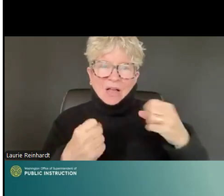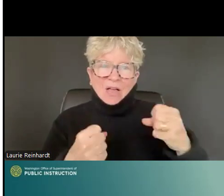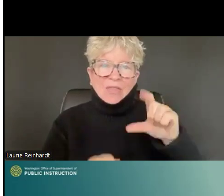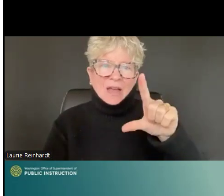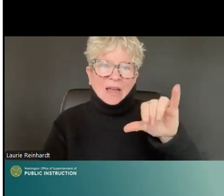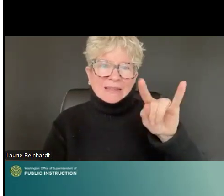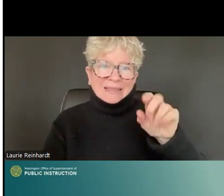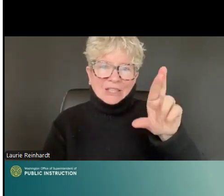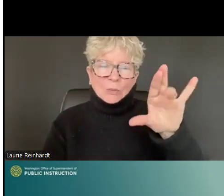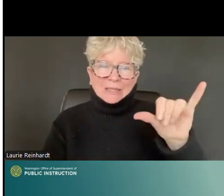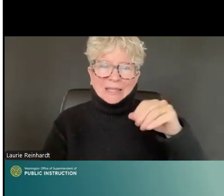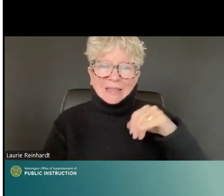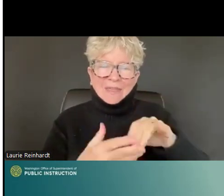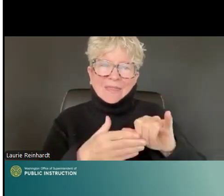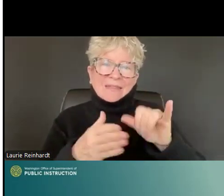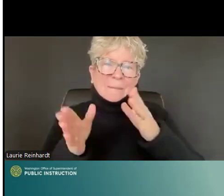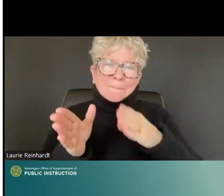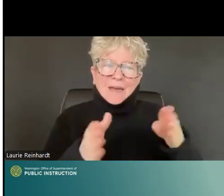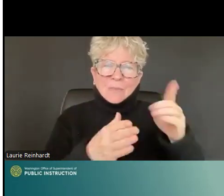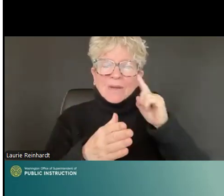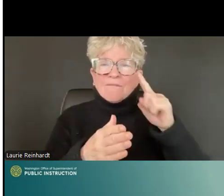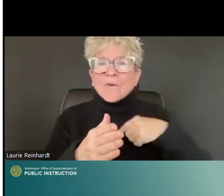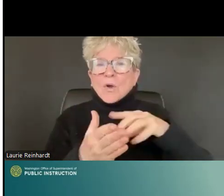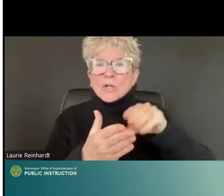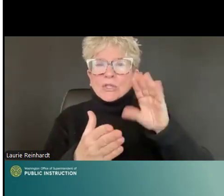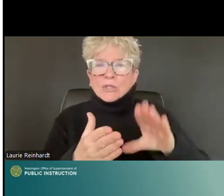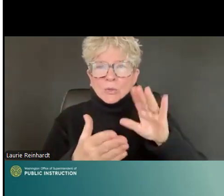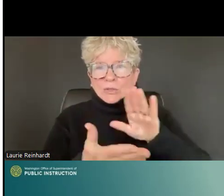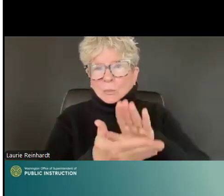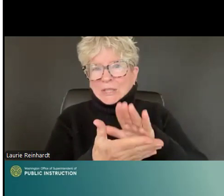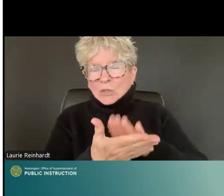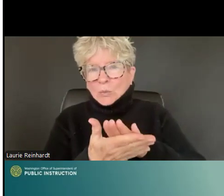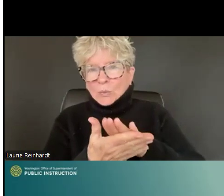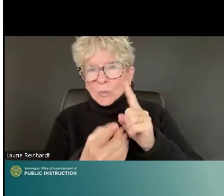pathway for students to be successful in school and in life.